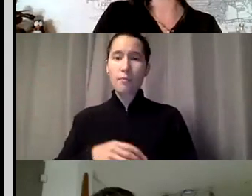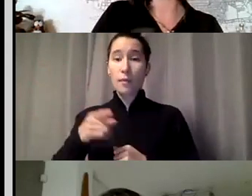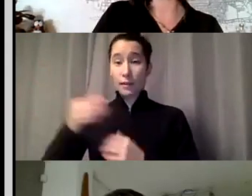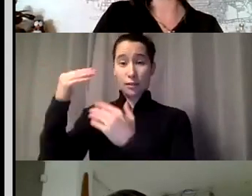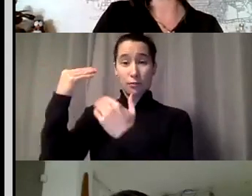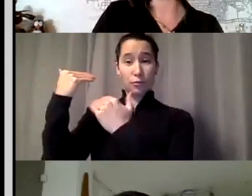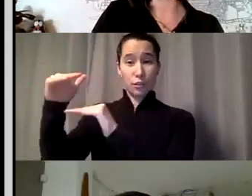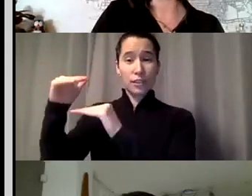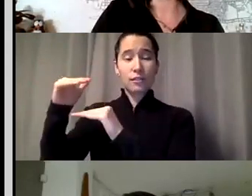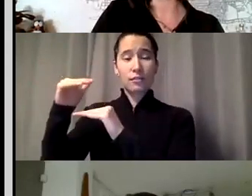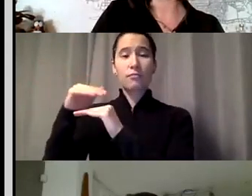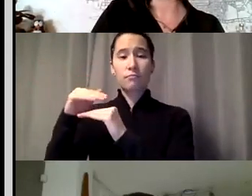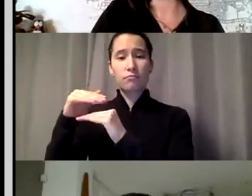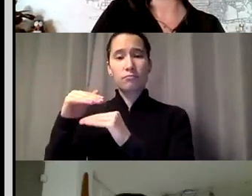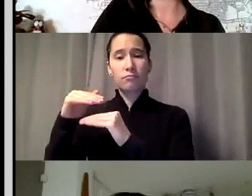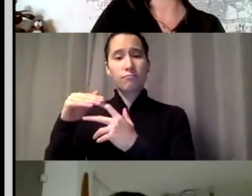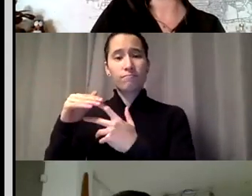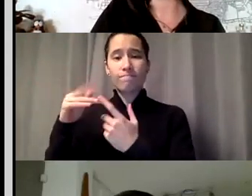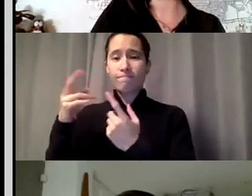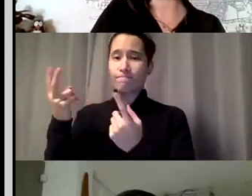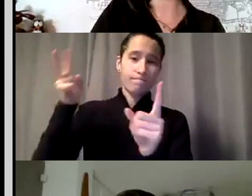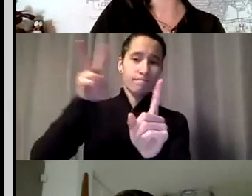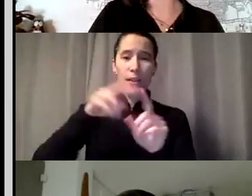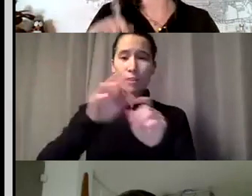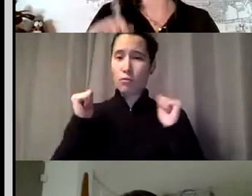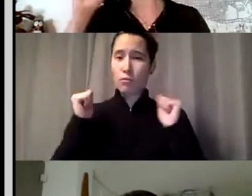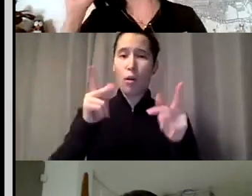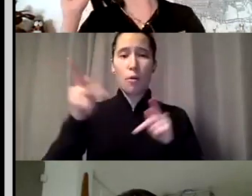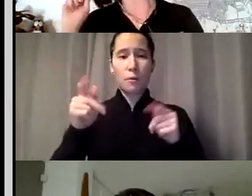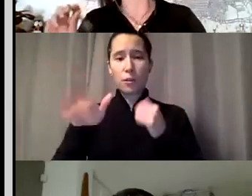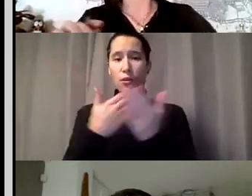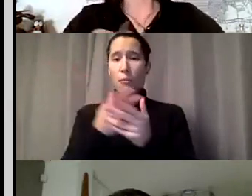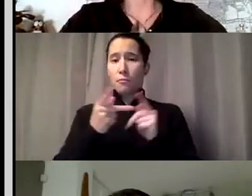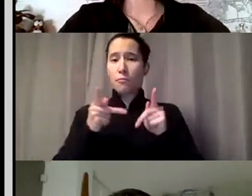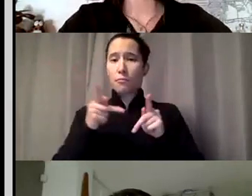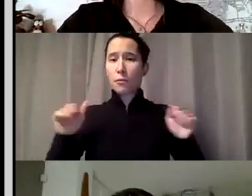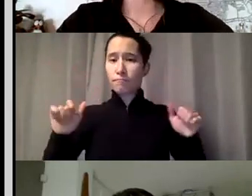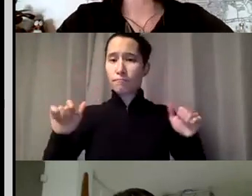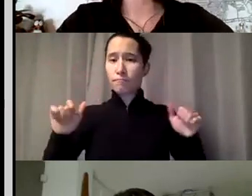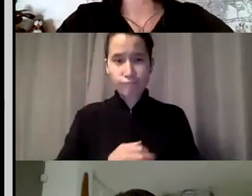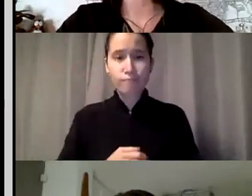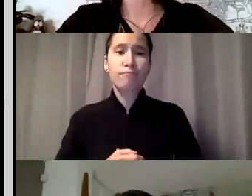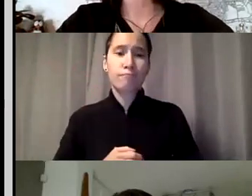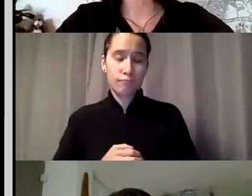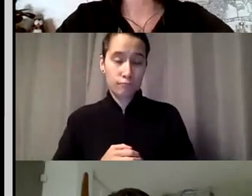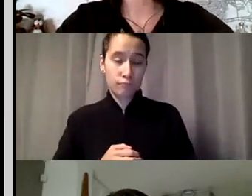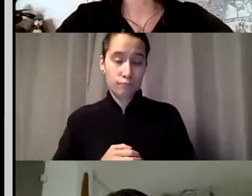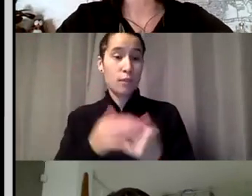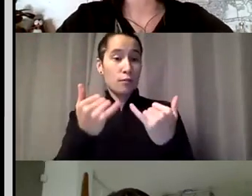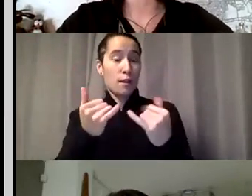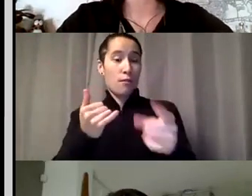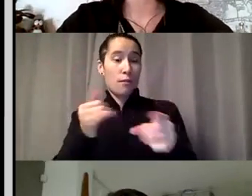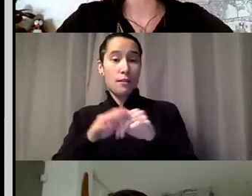inevitable. Now, what I want to talk about next is really how that order has been developed, and then what we are trying to do